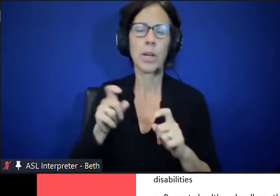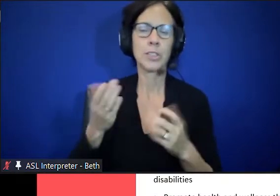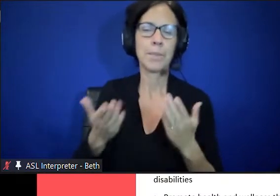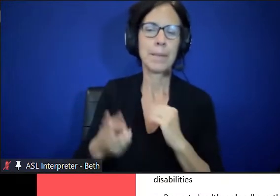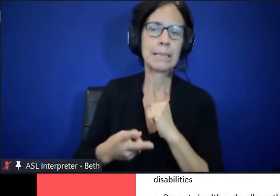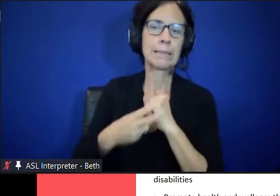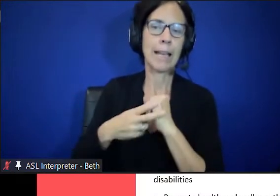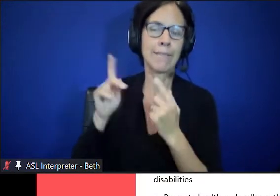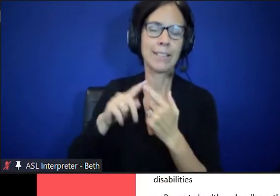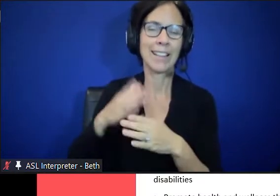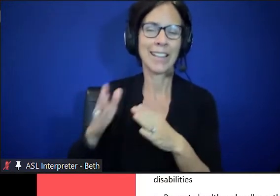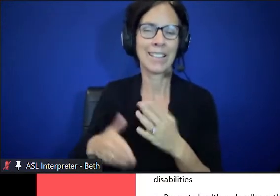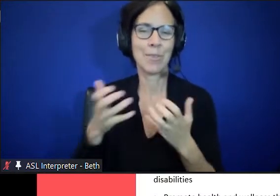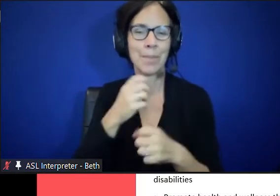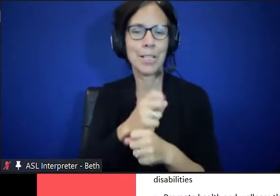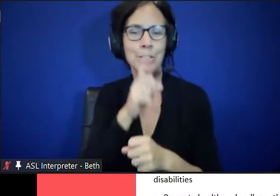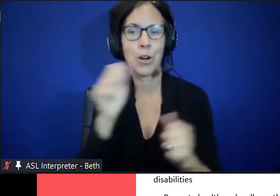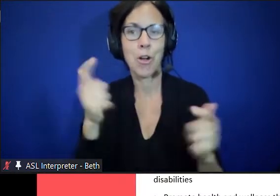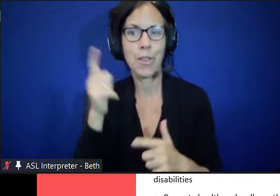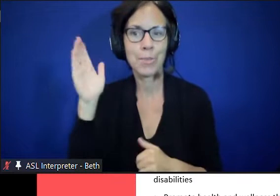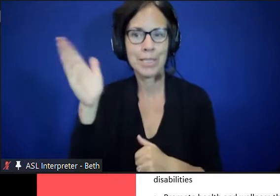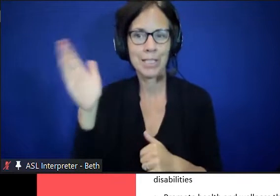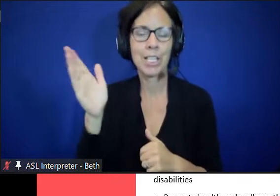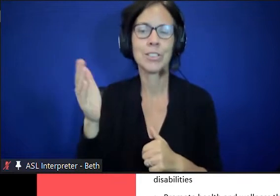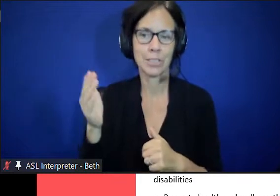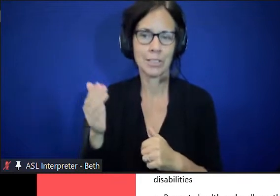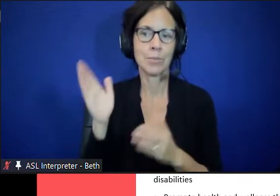I want to make sure everyone gets a chance to present, but